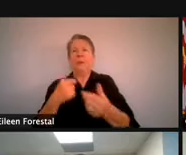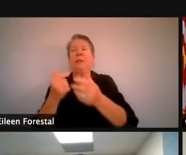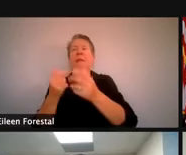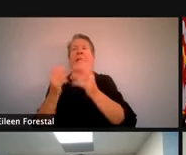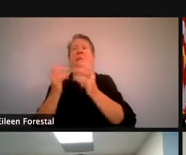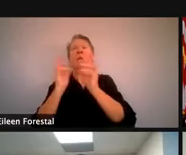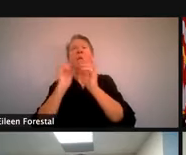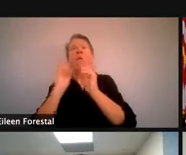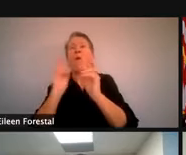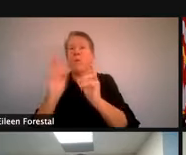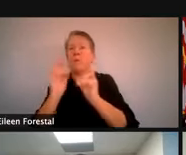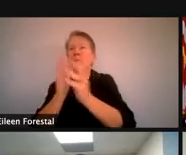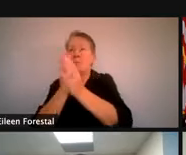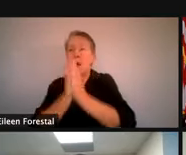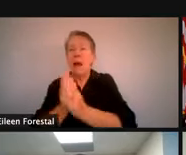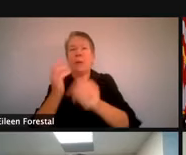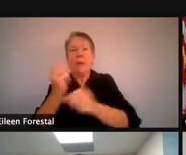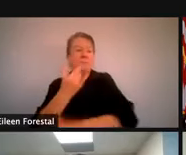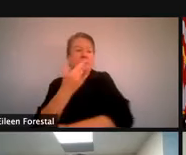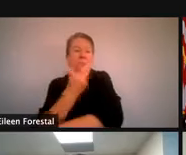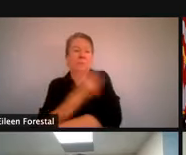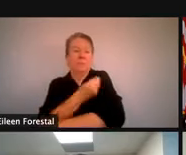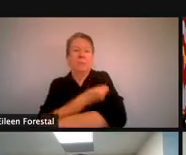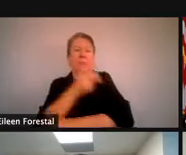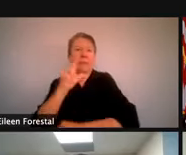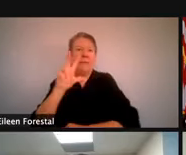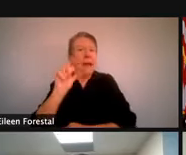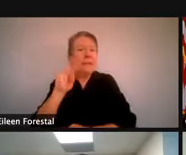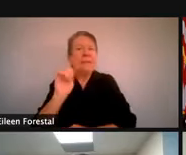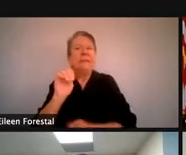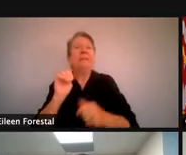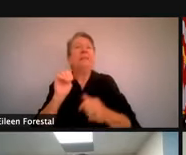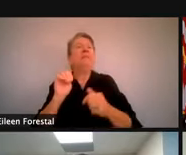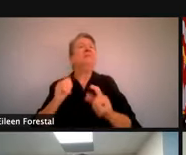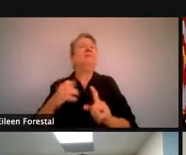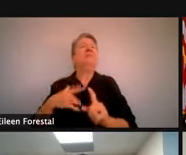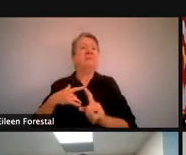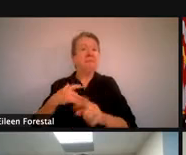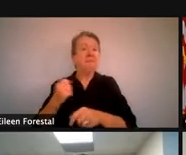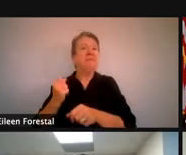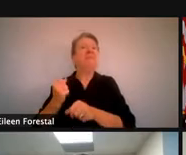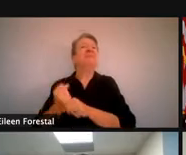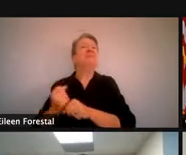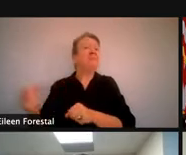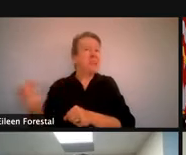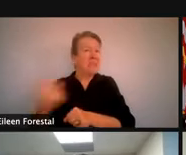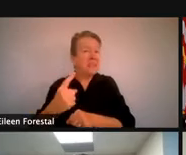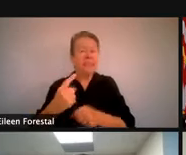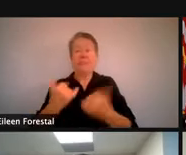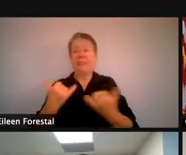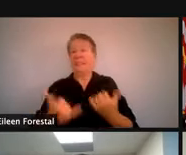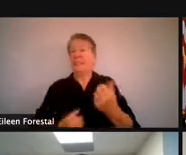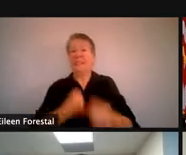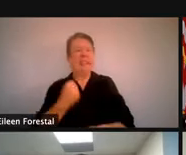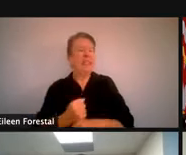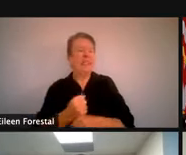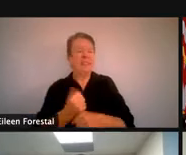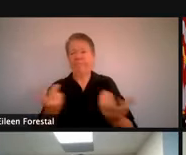is, but it's probably next year at this point till we're reaching everybody. And until then, we